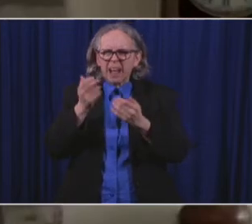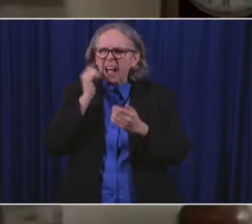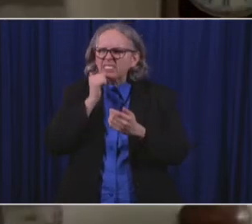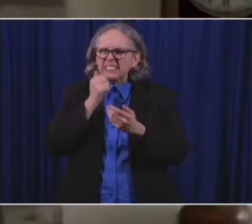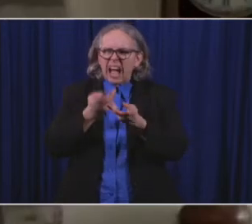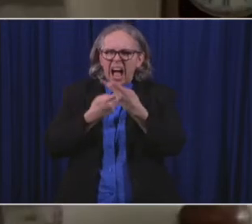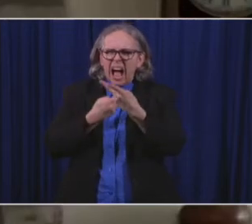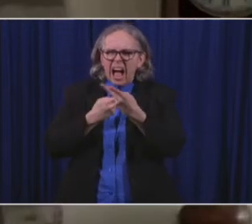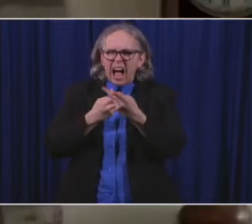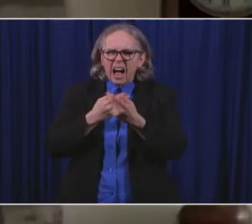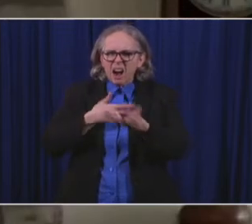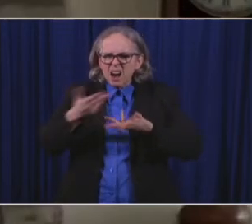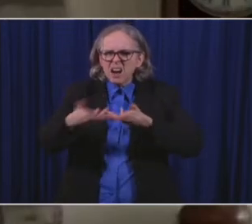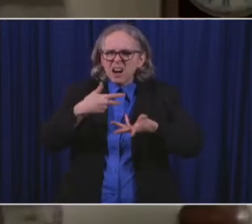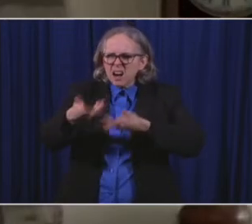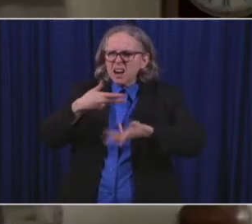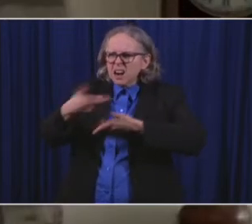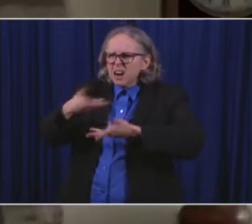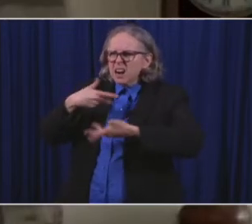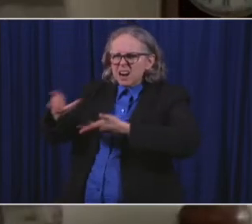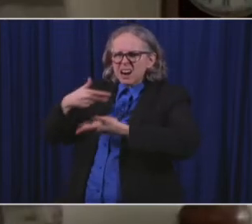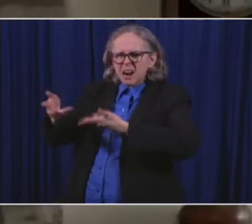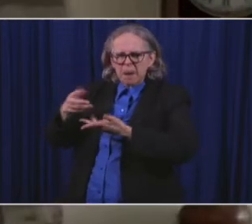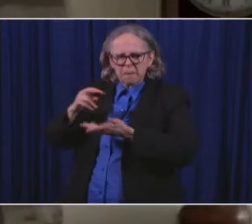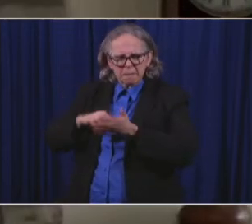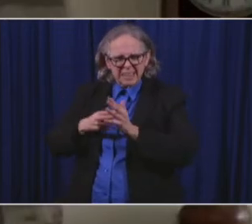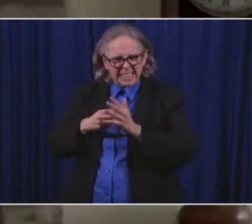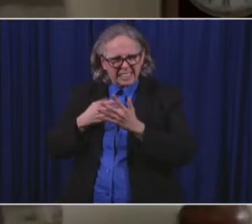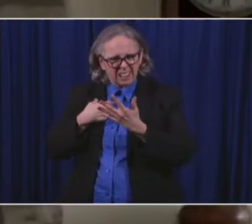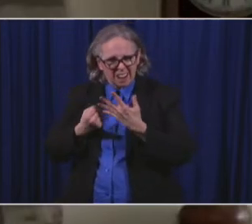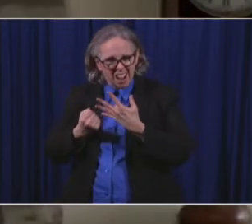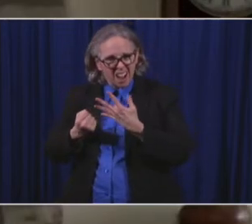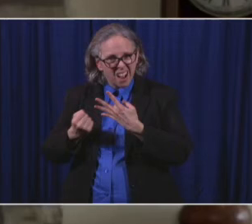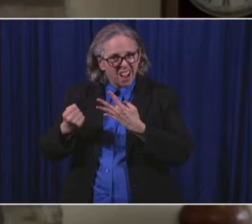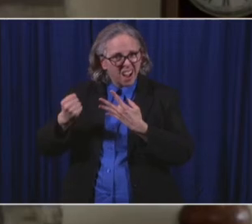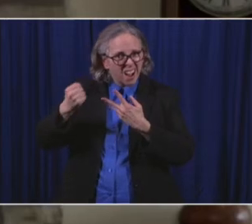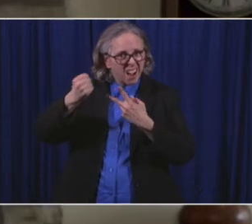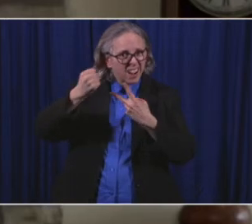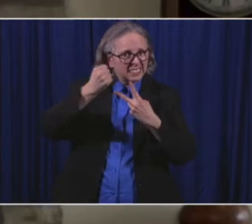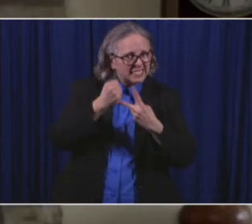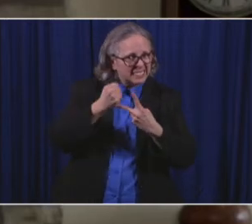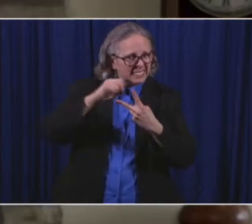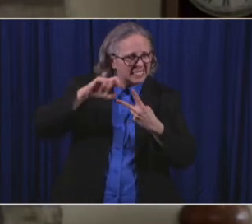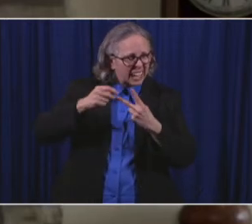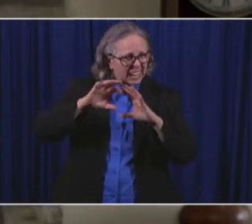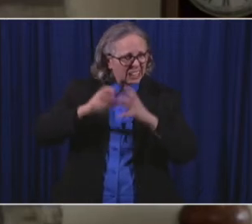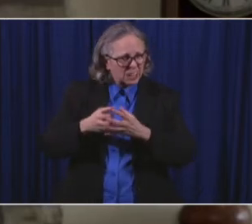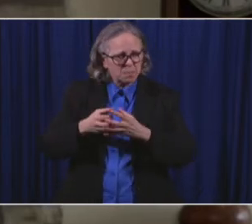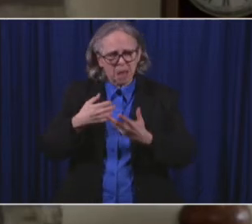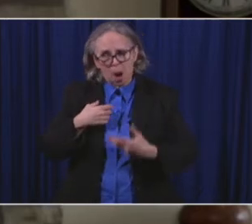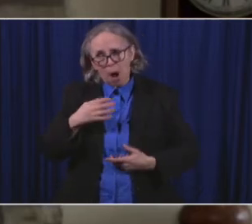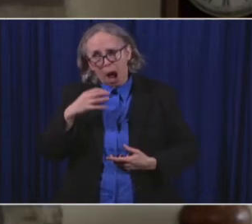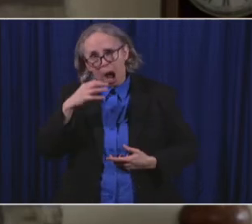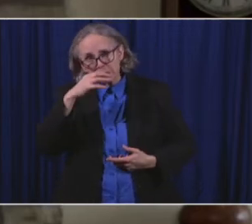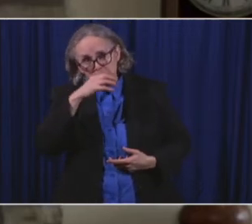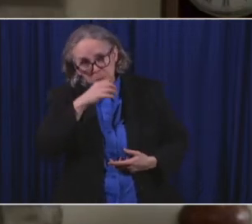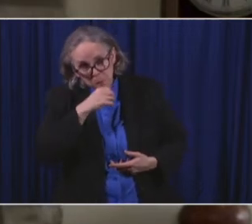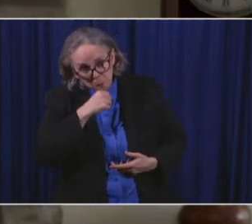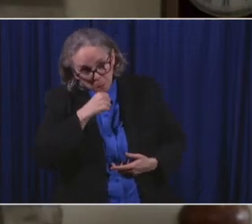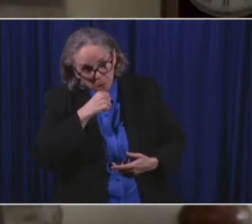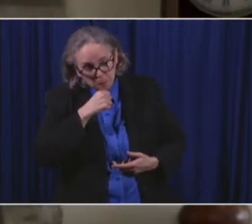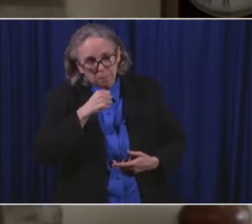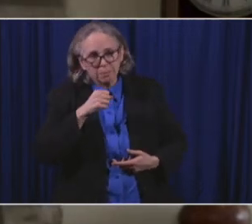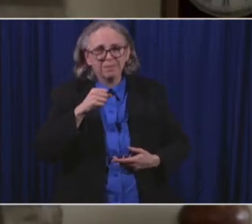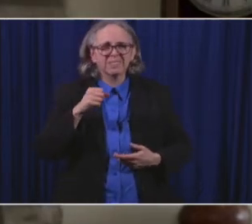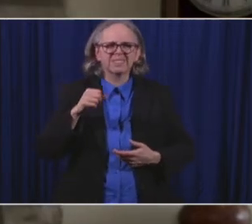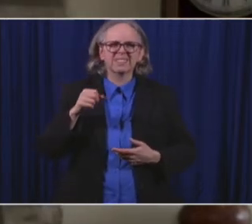I'll leave this up to the doctors to tell me, but I would assume as a layperson that person is subject